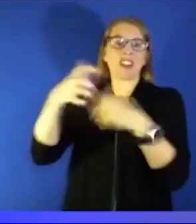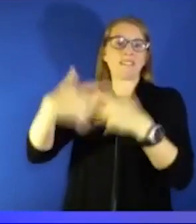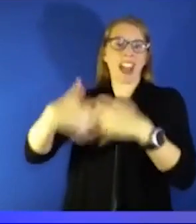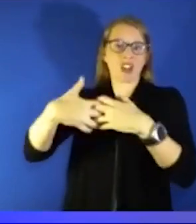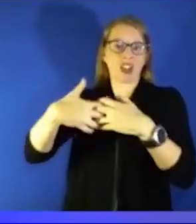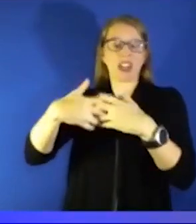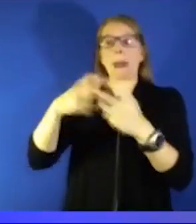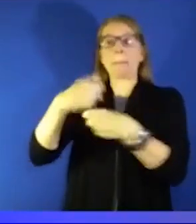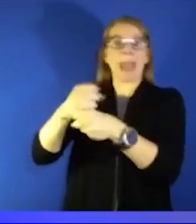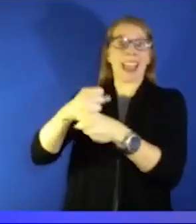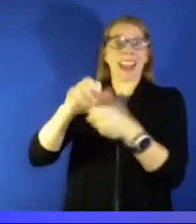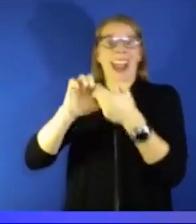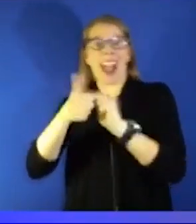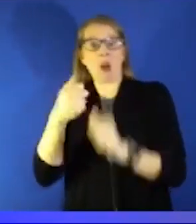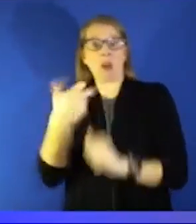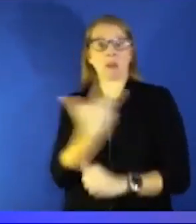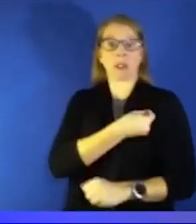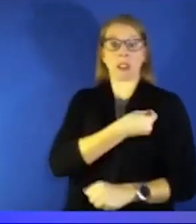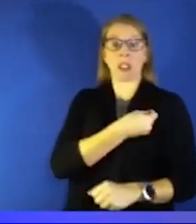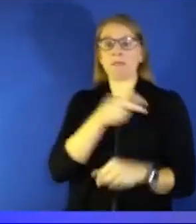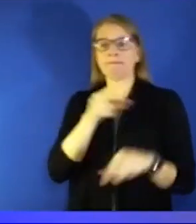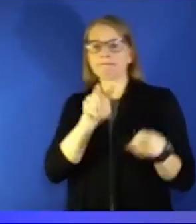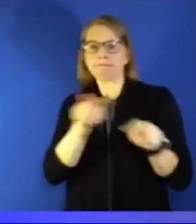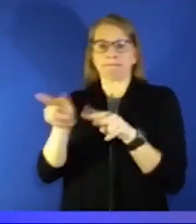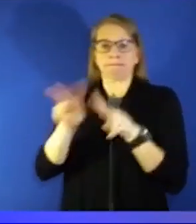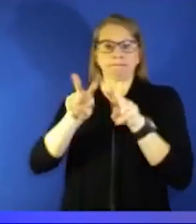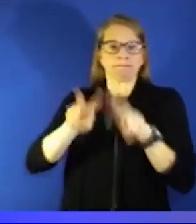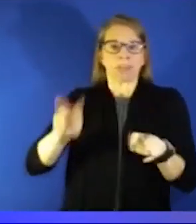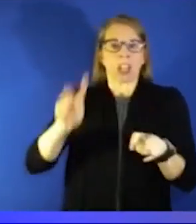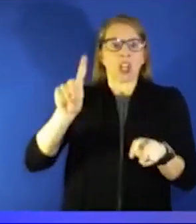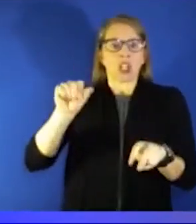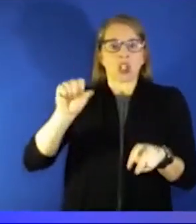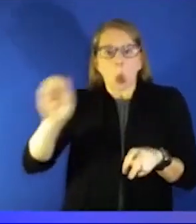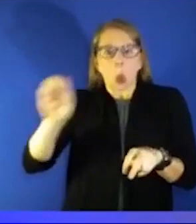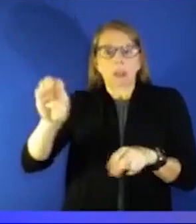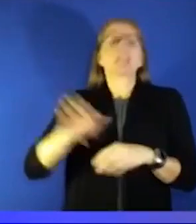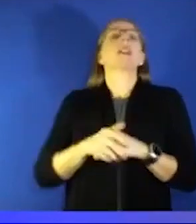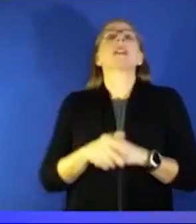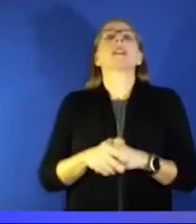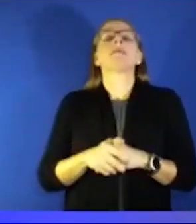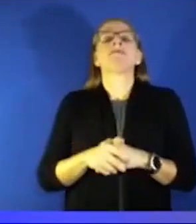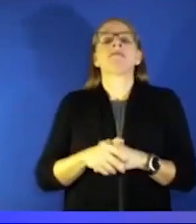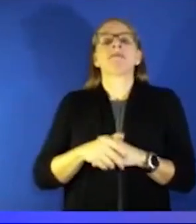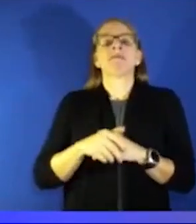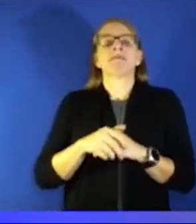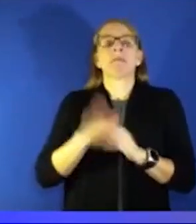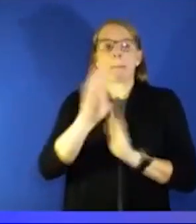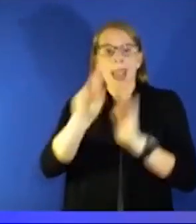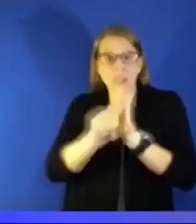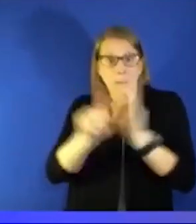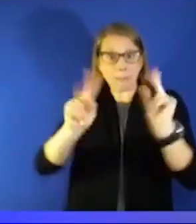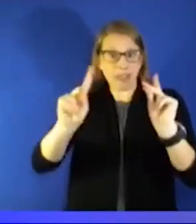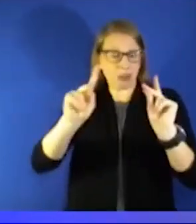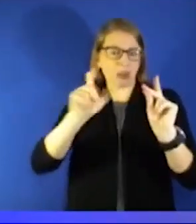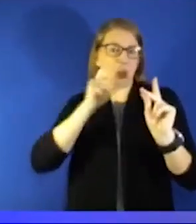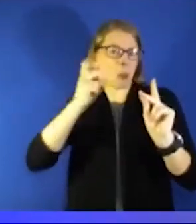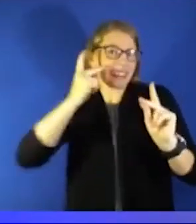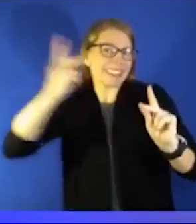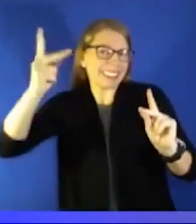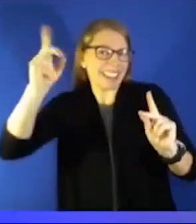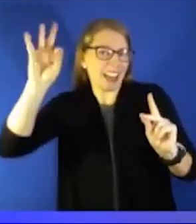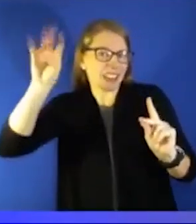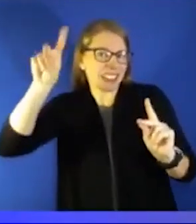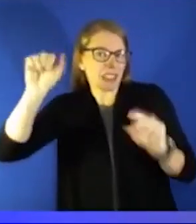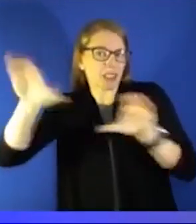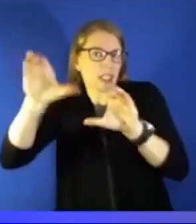look at different lots of the dosing. So there's a lot that goes on behind the scenes that the public doesn't see that the FDA does before they